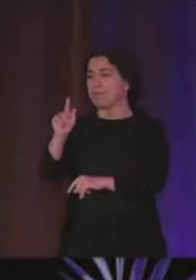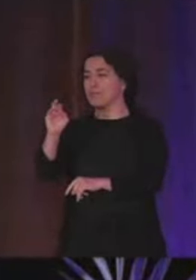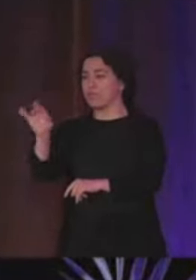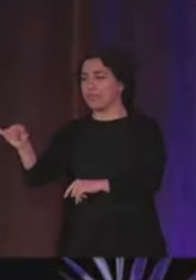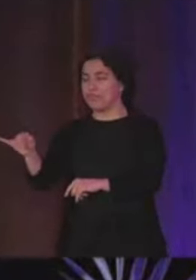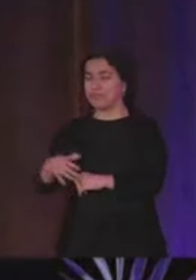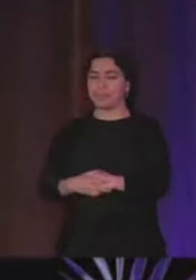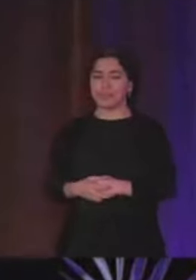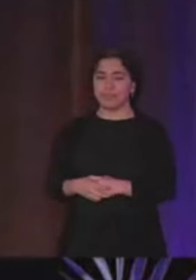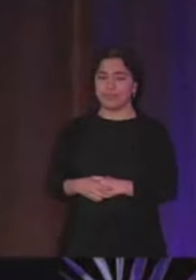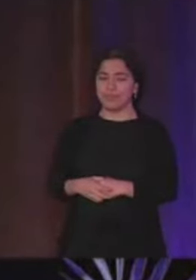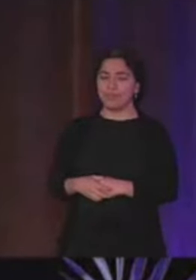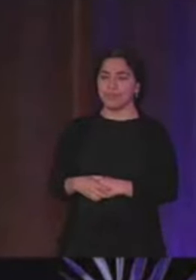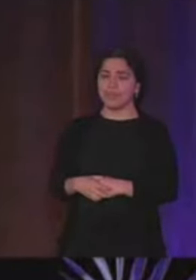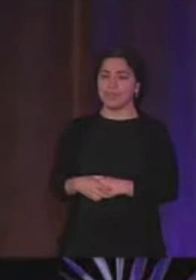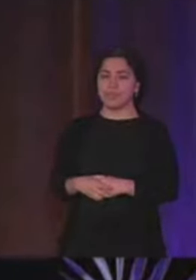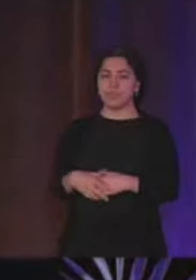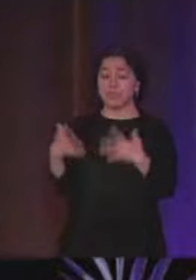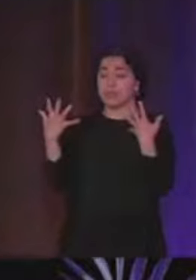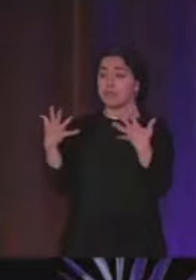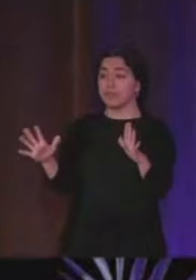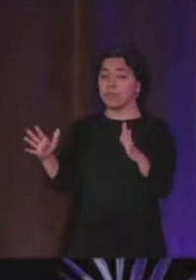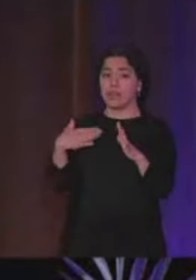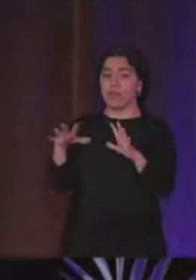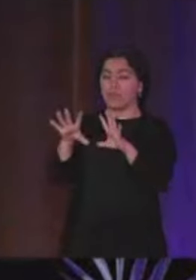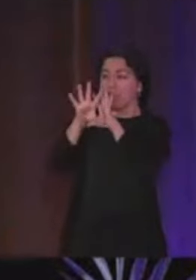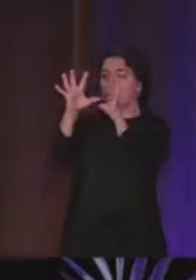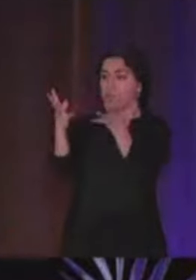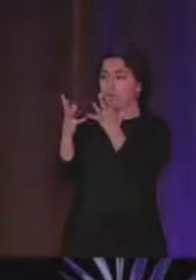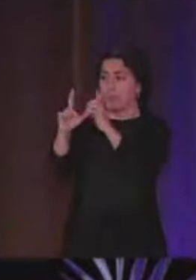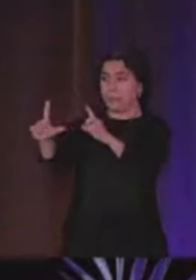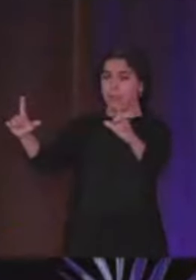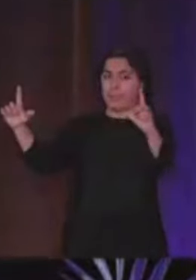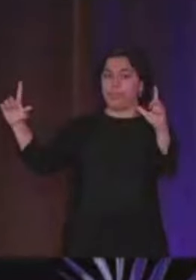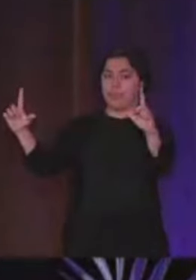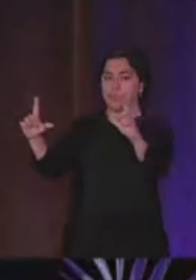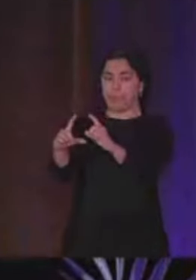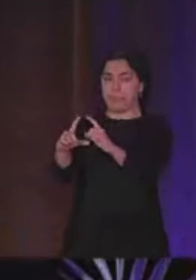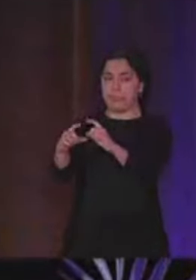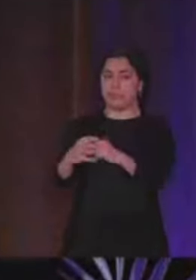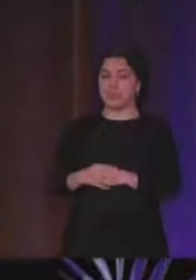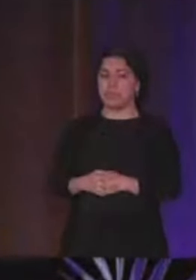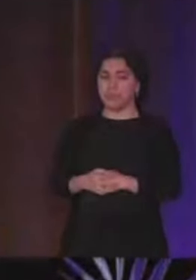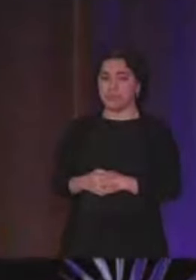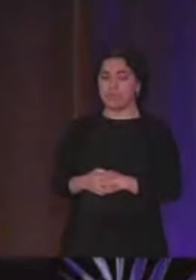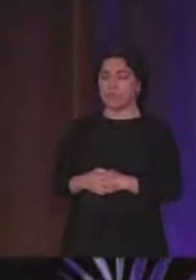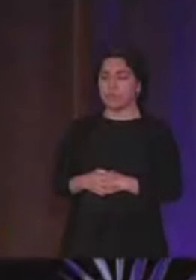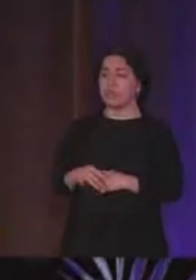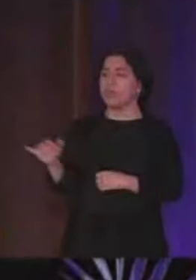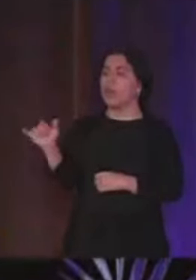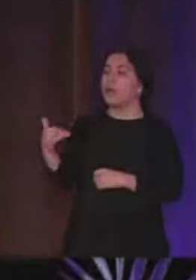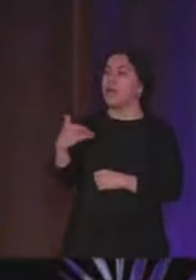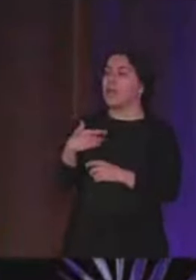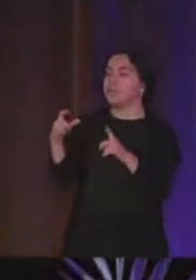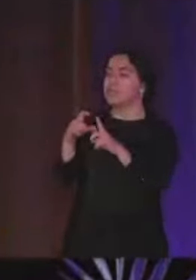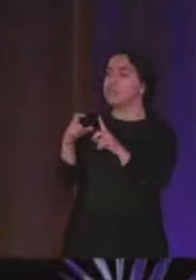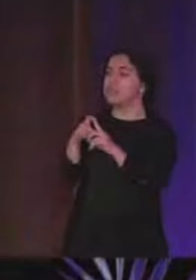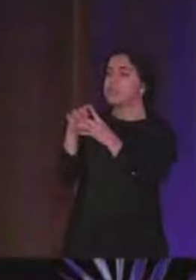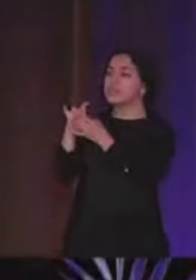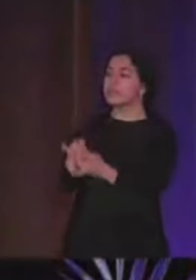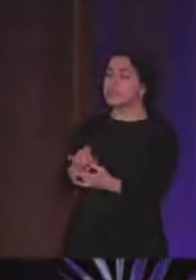And after this one, we have like this world scaling in here. We have like some text in relation